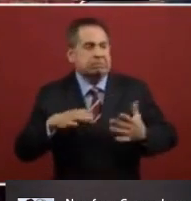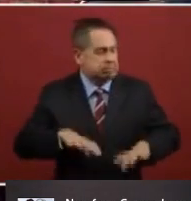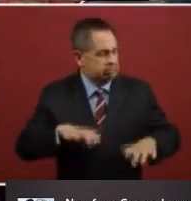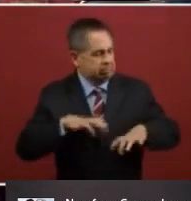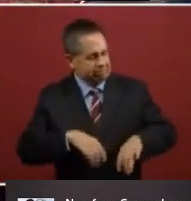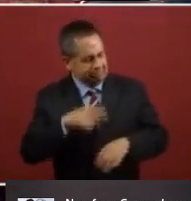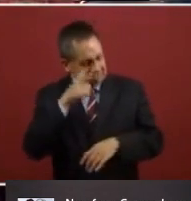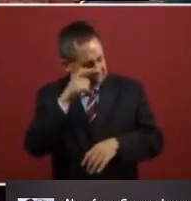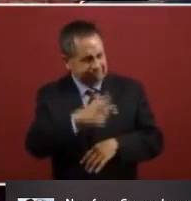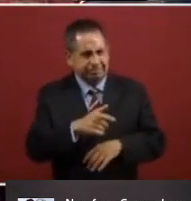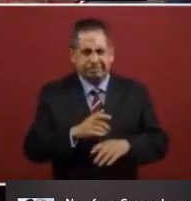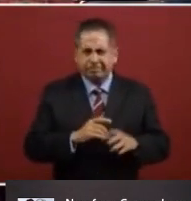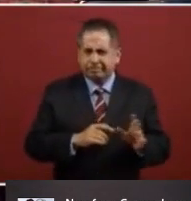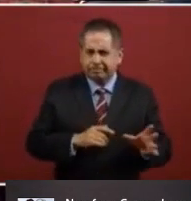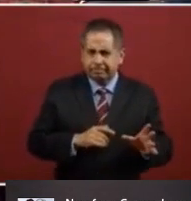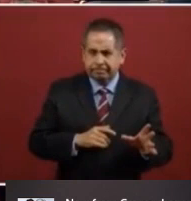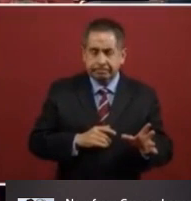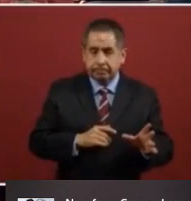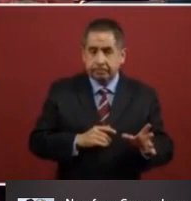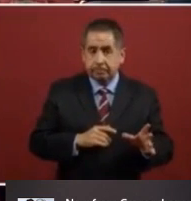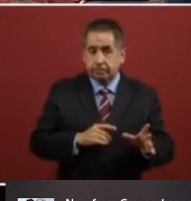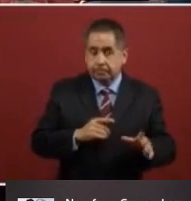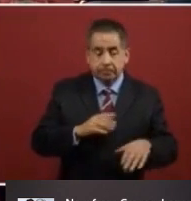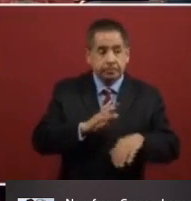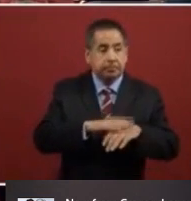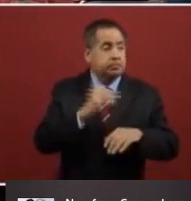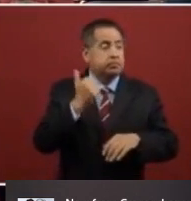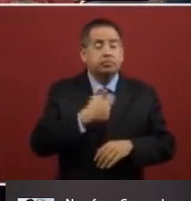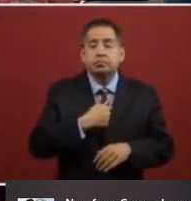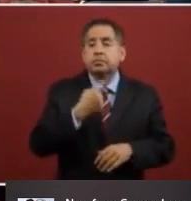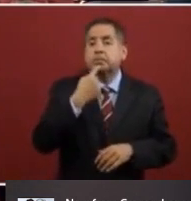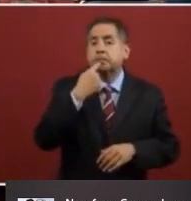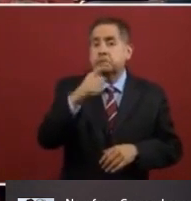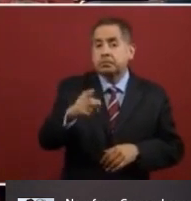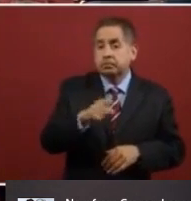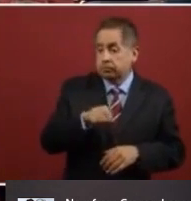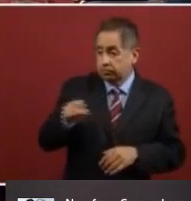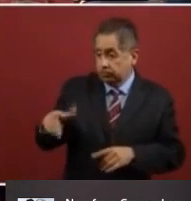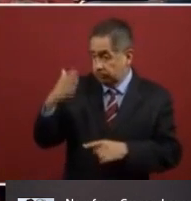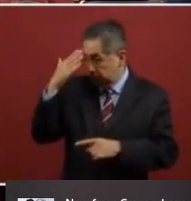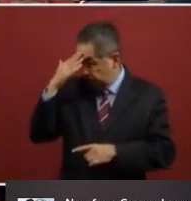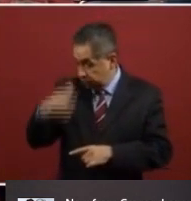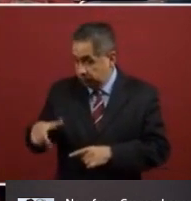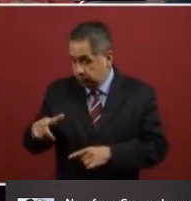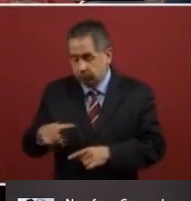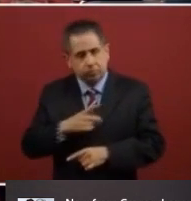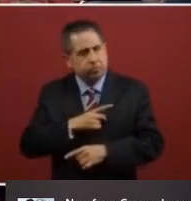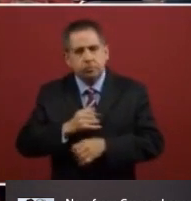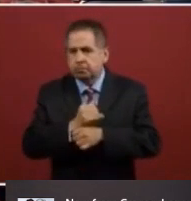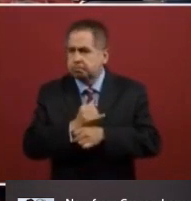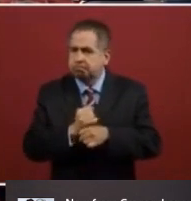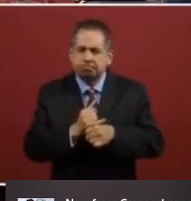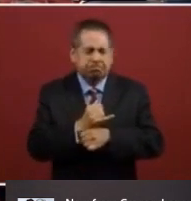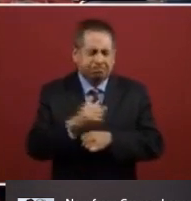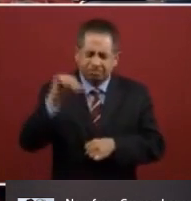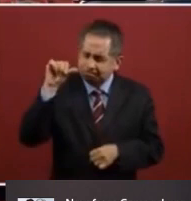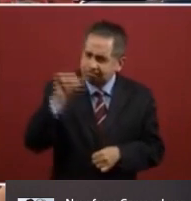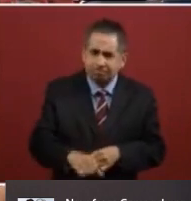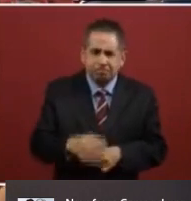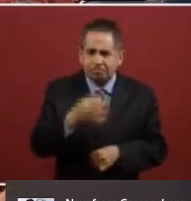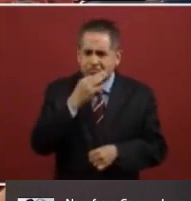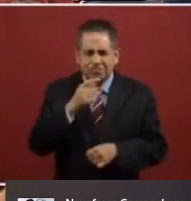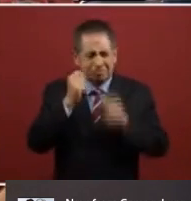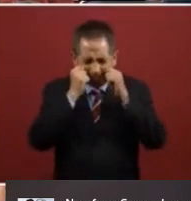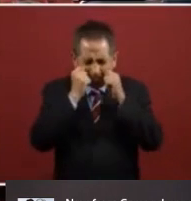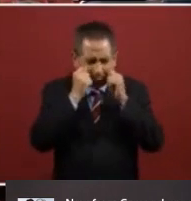este, getting financial gain or obtenida that sin they justificación that if they've obtained inmediato, sea something quien